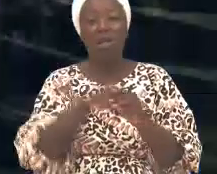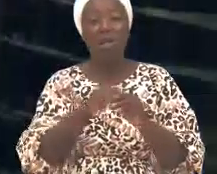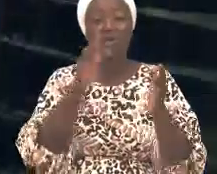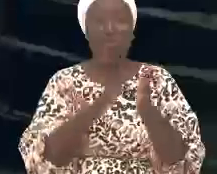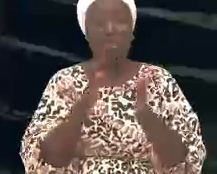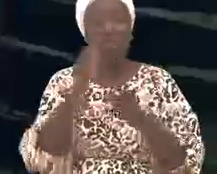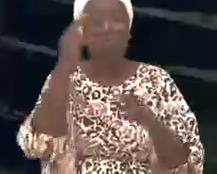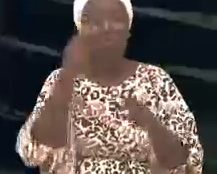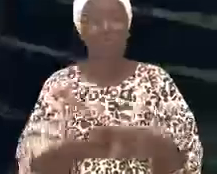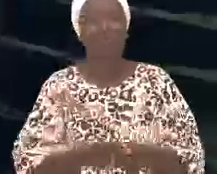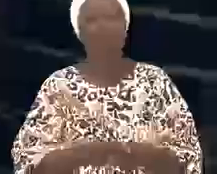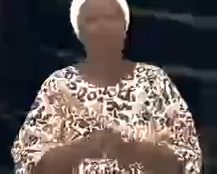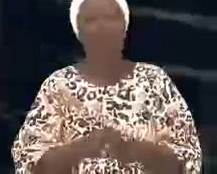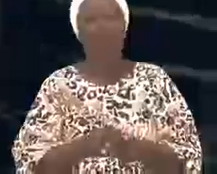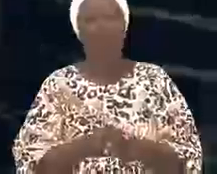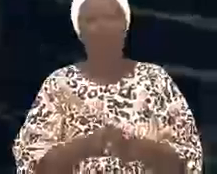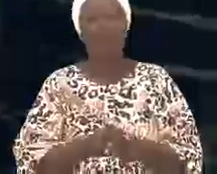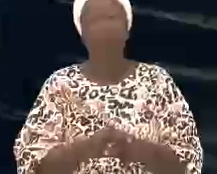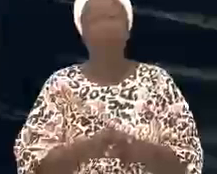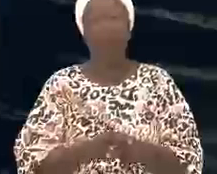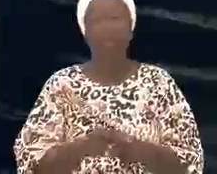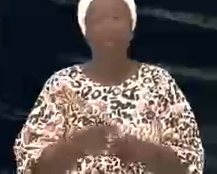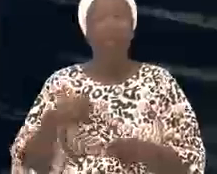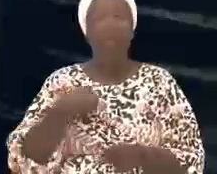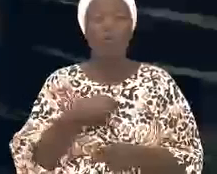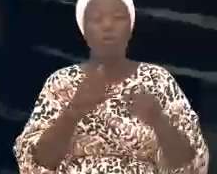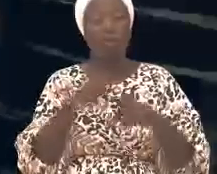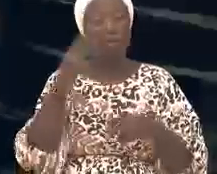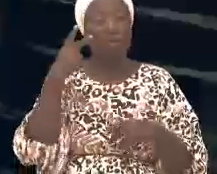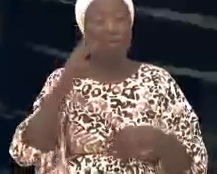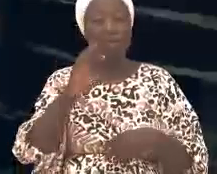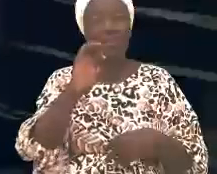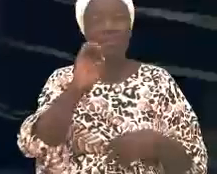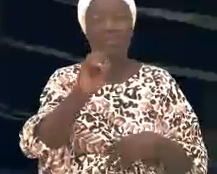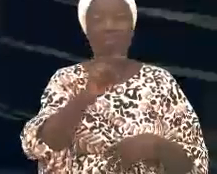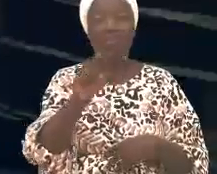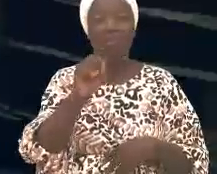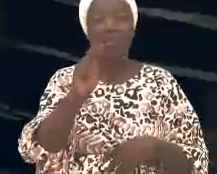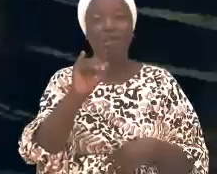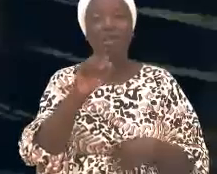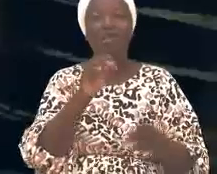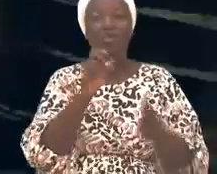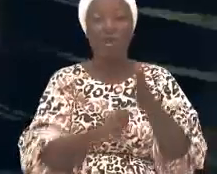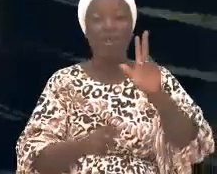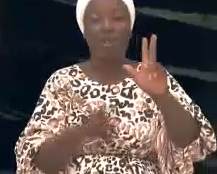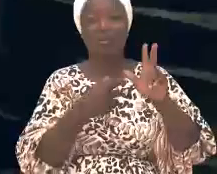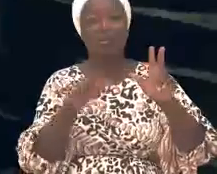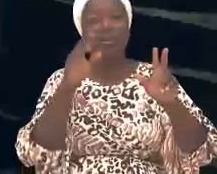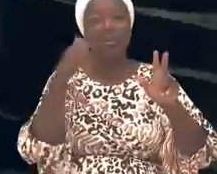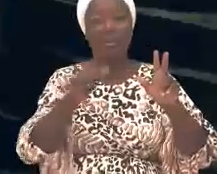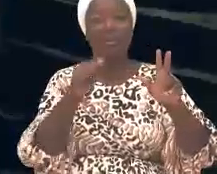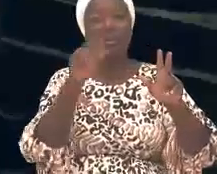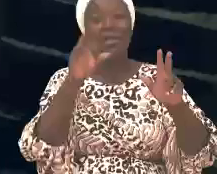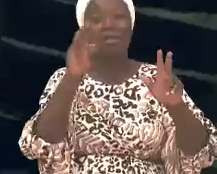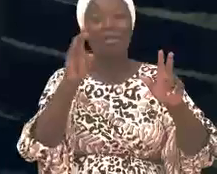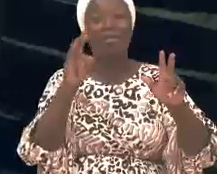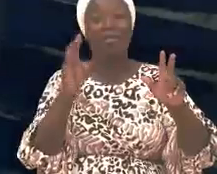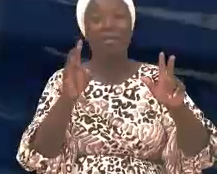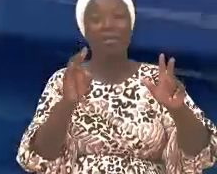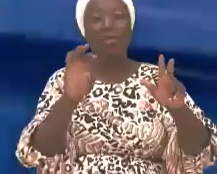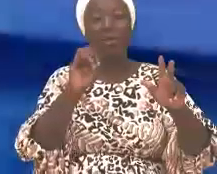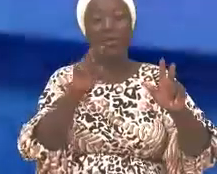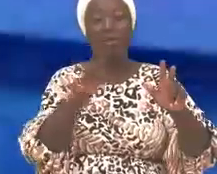Jesus' name. We're looking at Ezekiel chapter 3. Verse 17, Ezekiel chapter